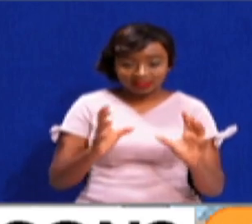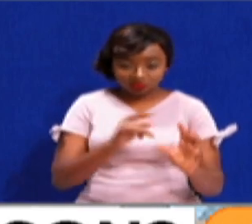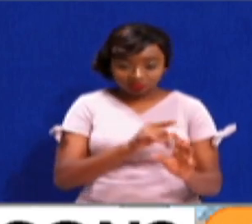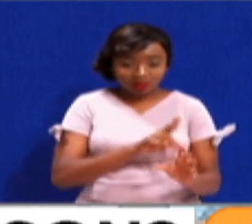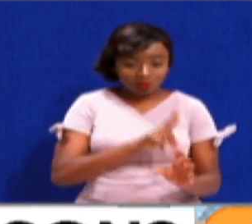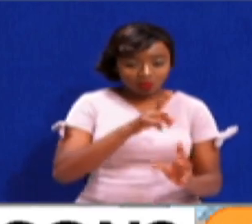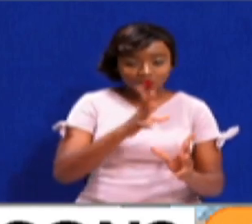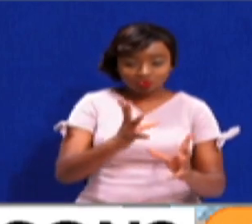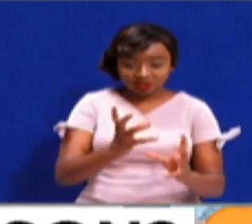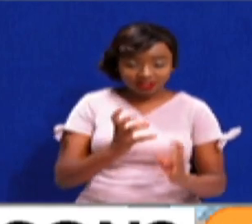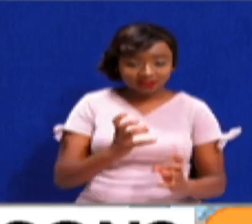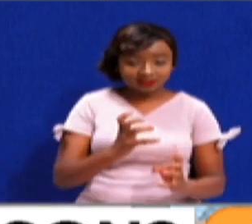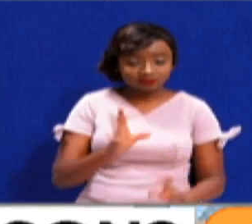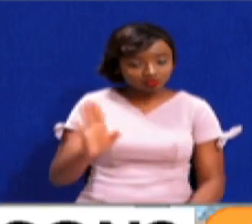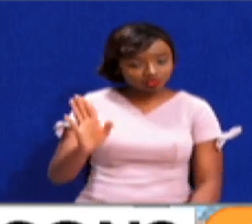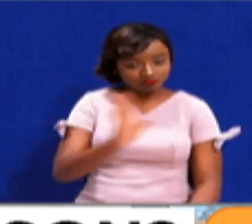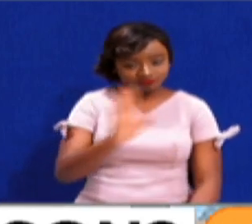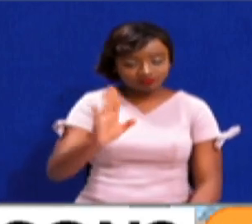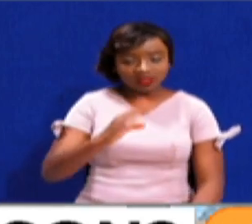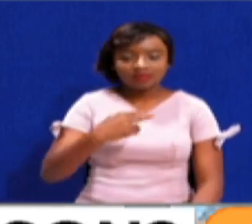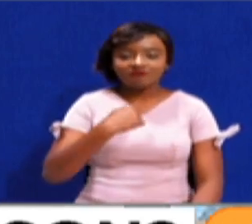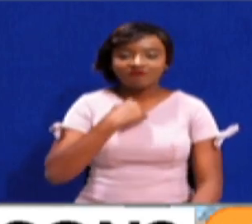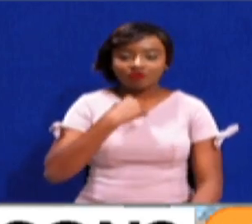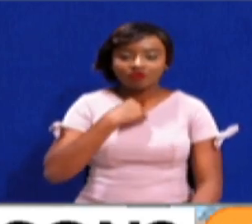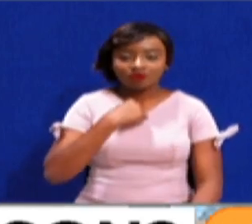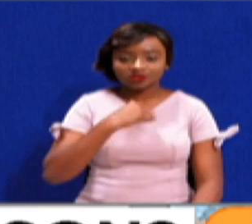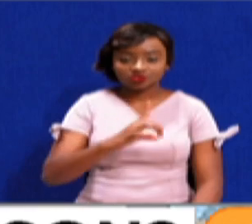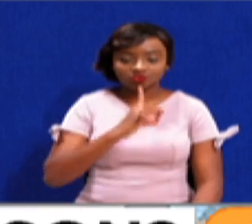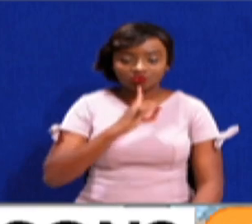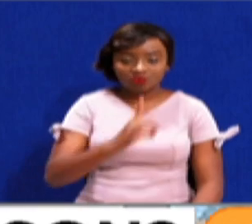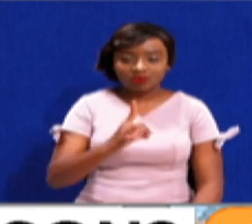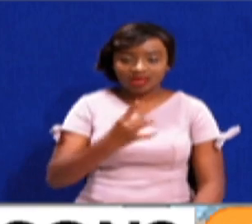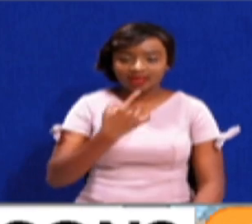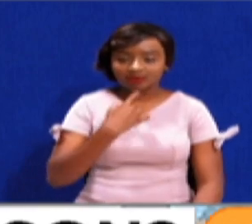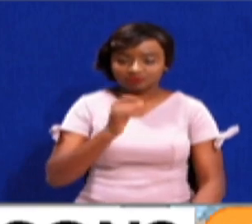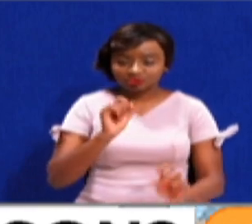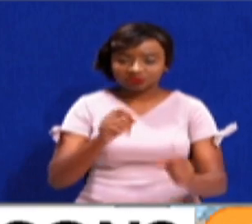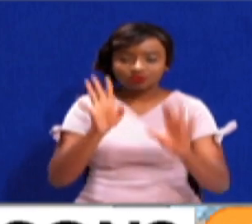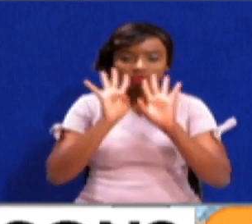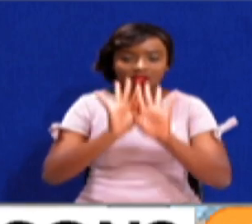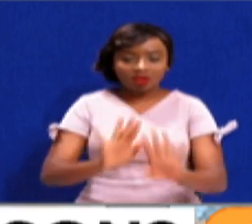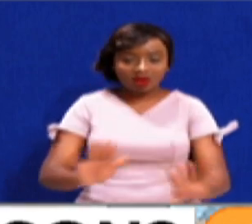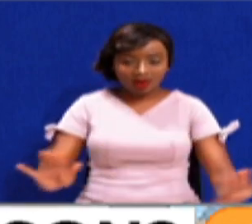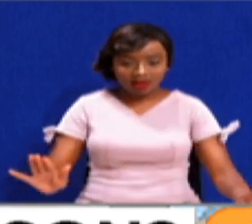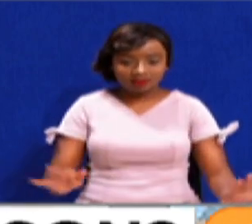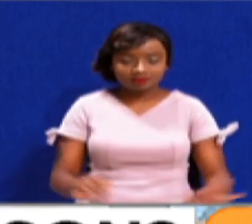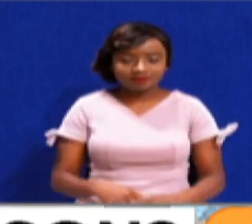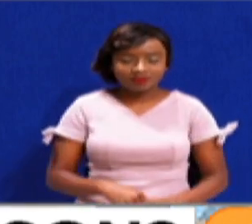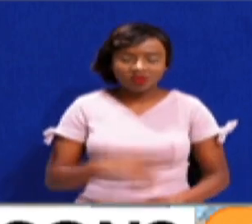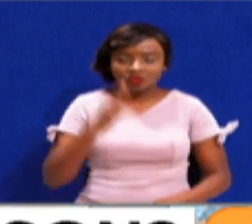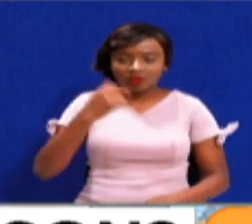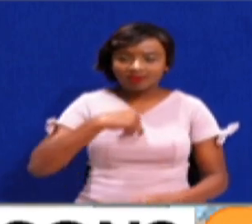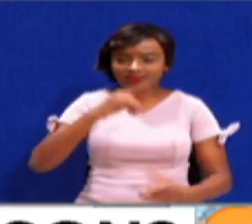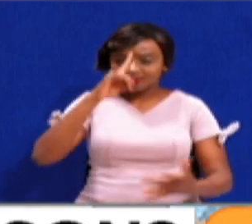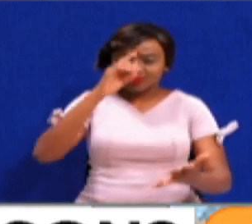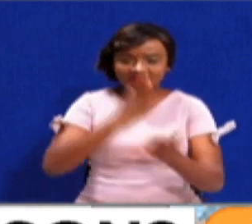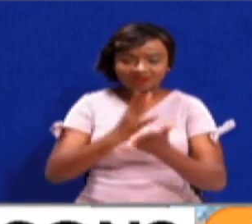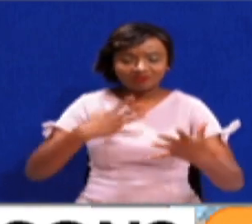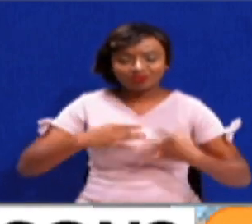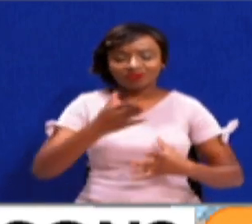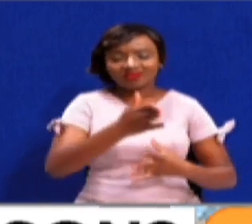take no less a voice than the president's for it to actually come down. I believe that there are people who are speaking in